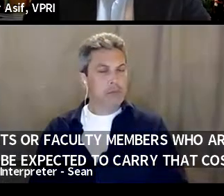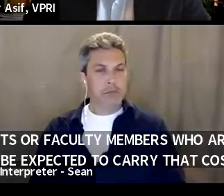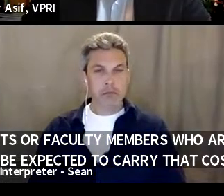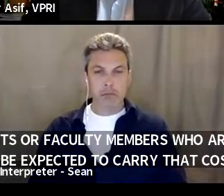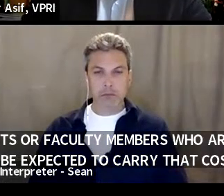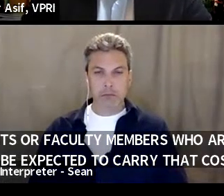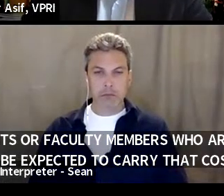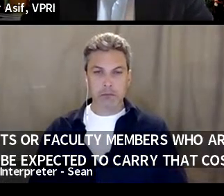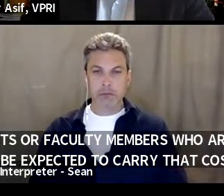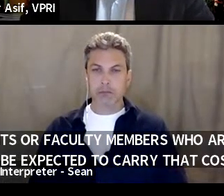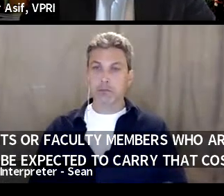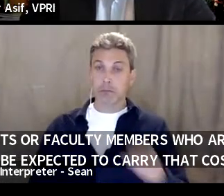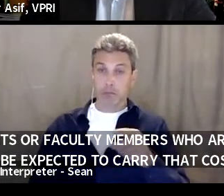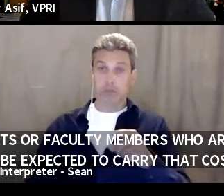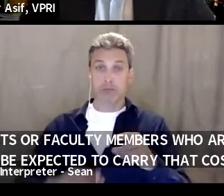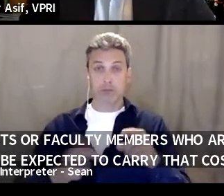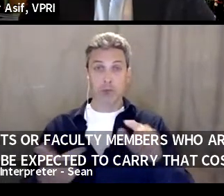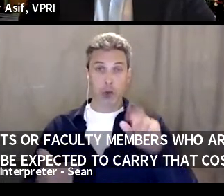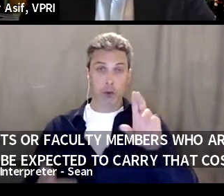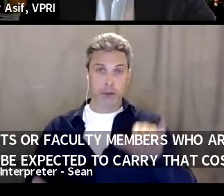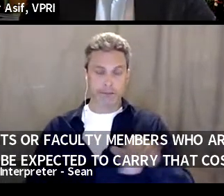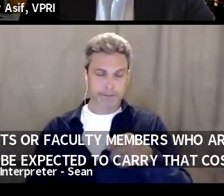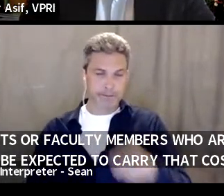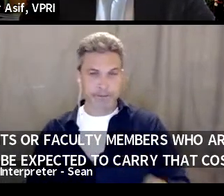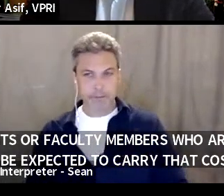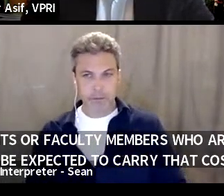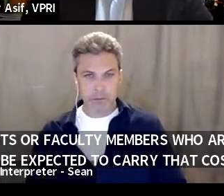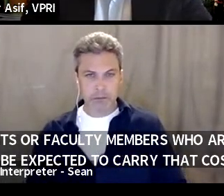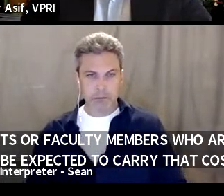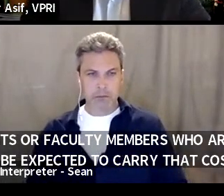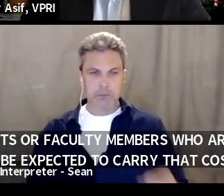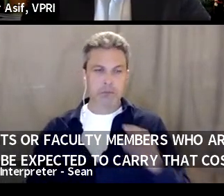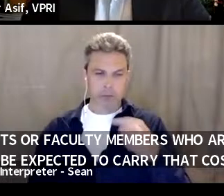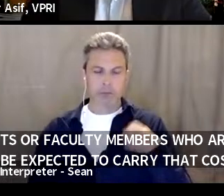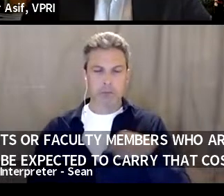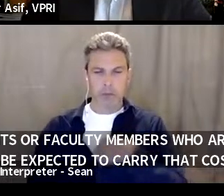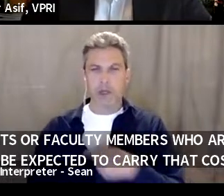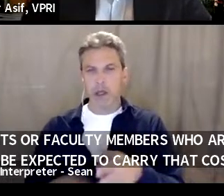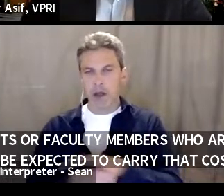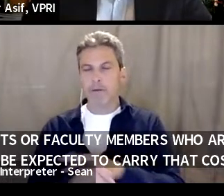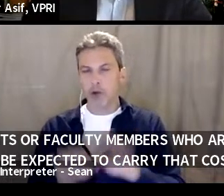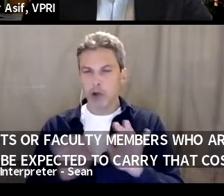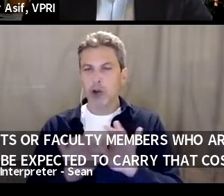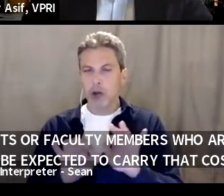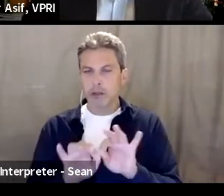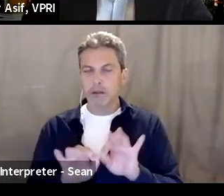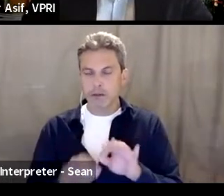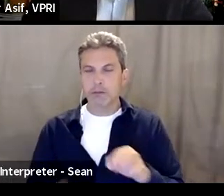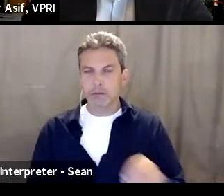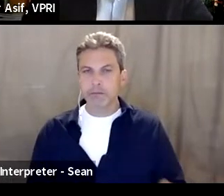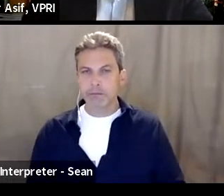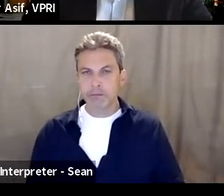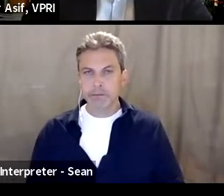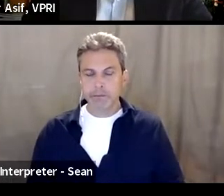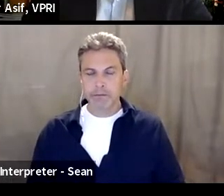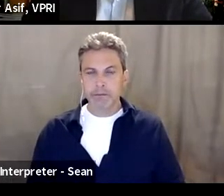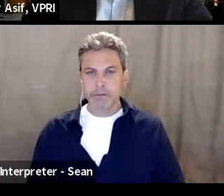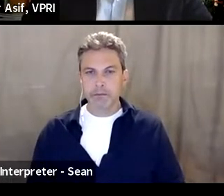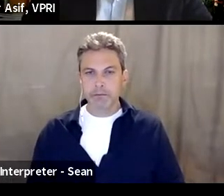Lucy, do you want to? Will be picking up the cost for the students.